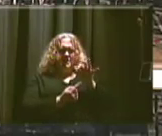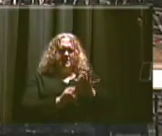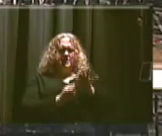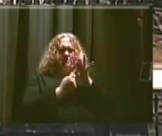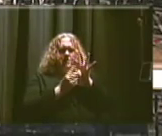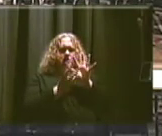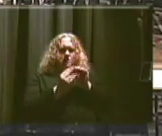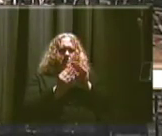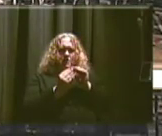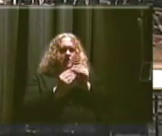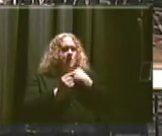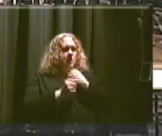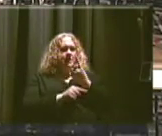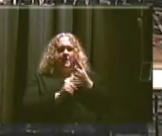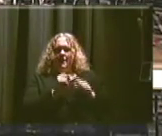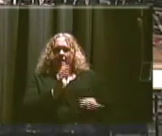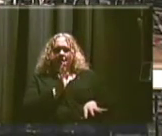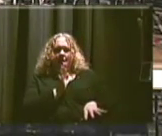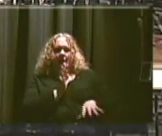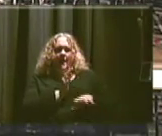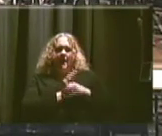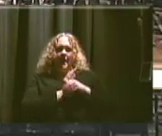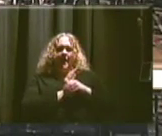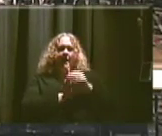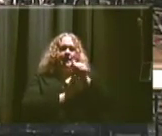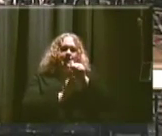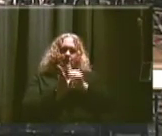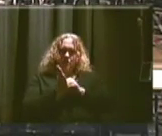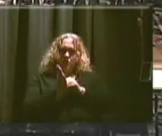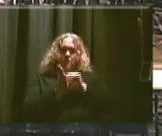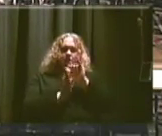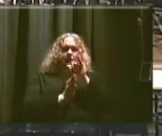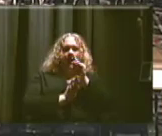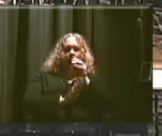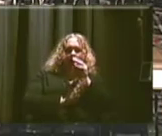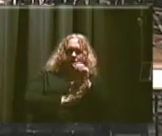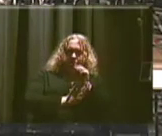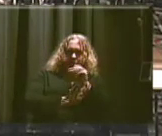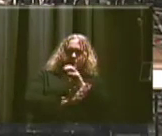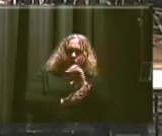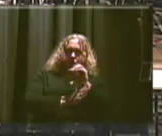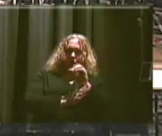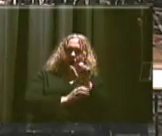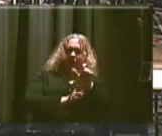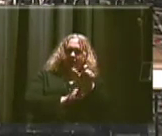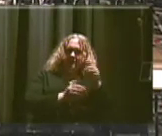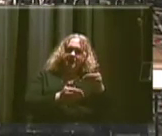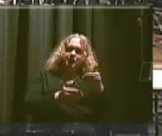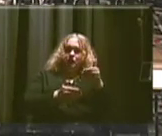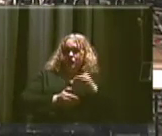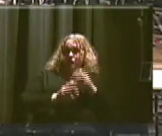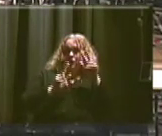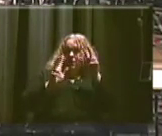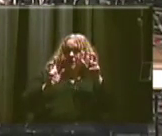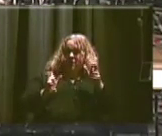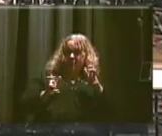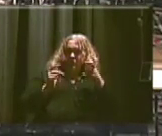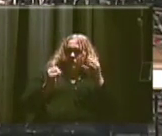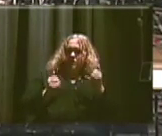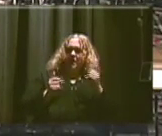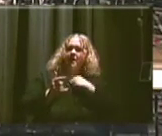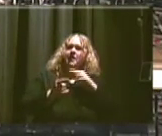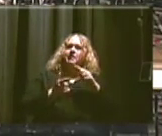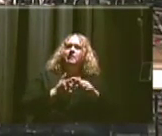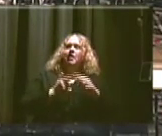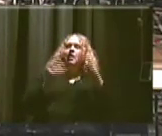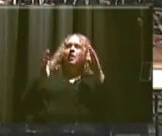can't add agenda items or anything like that. So I just have to introduce the topic today, and then hopefully we can have it